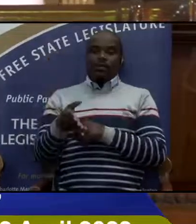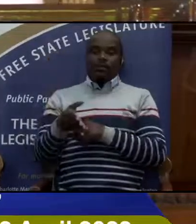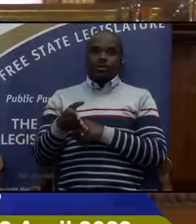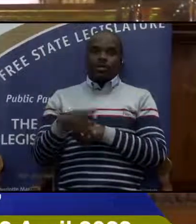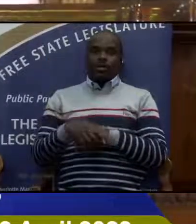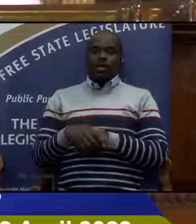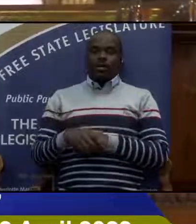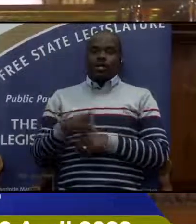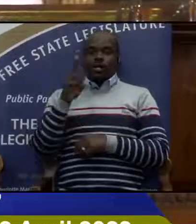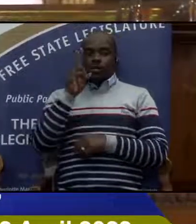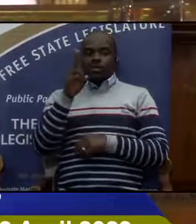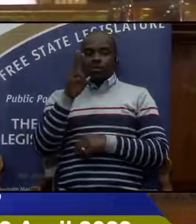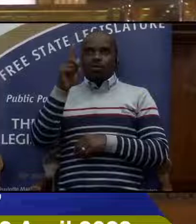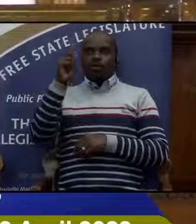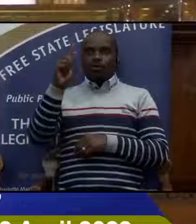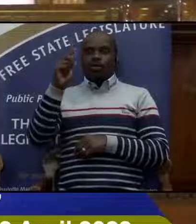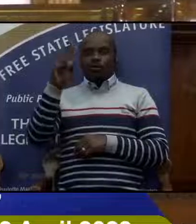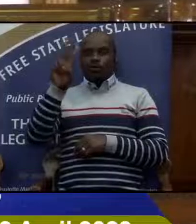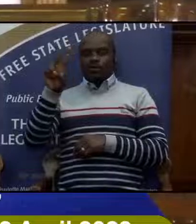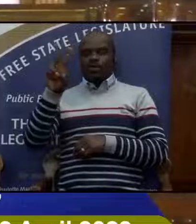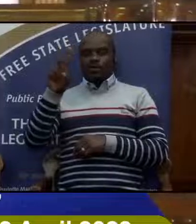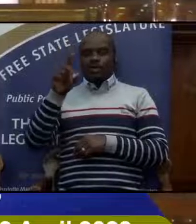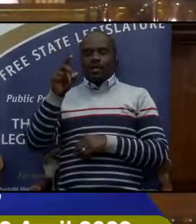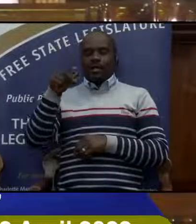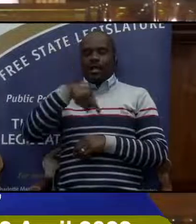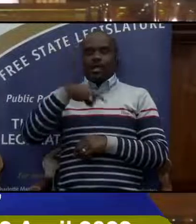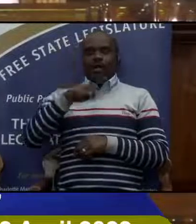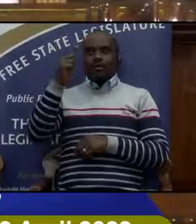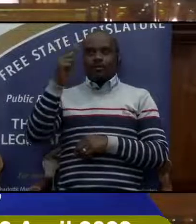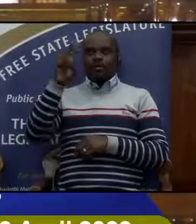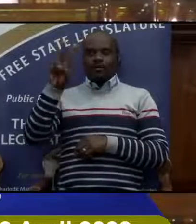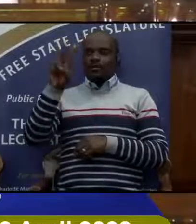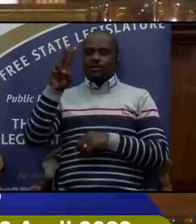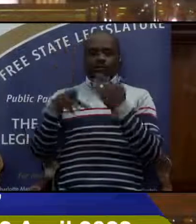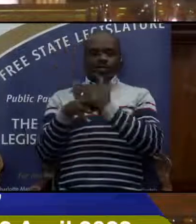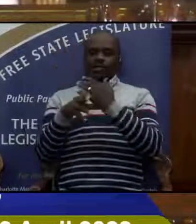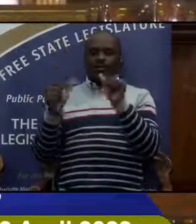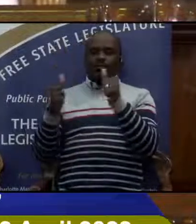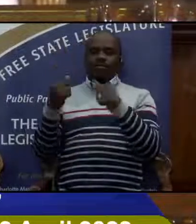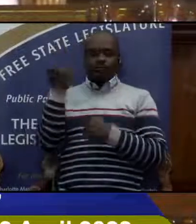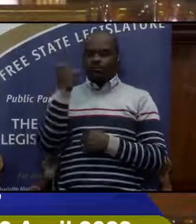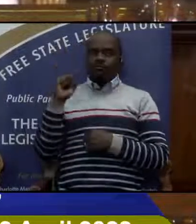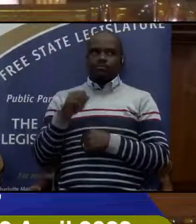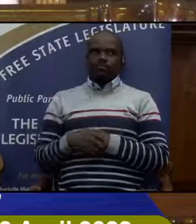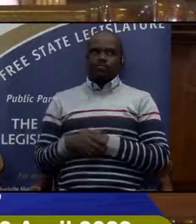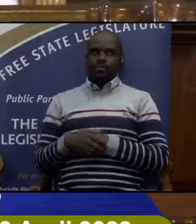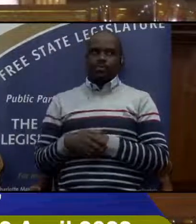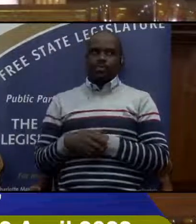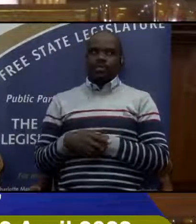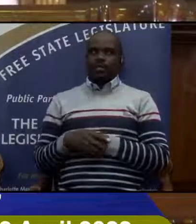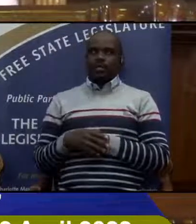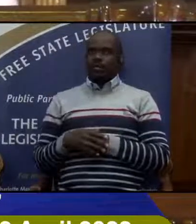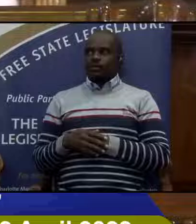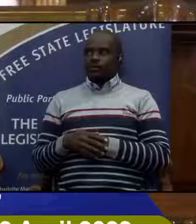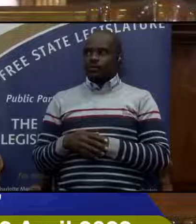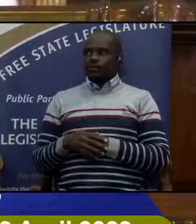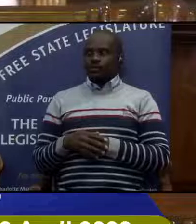Honourable Deputy Speaker, through you, Honourable Premier, honourable